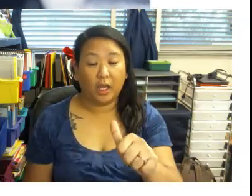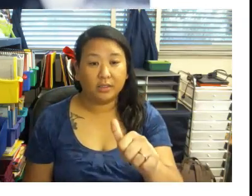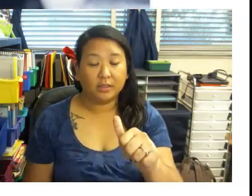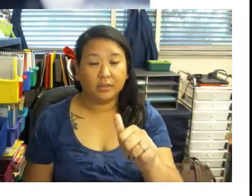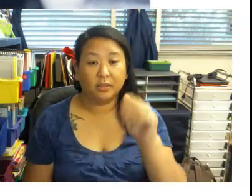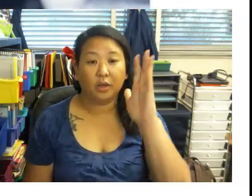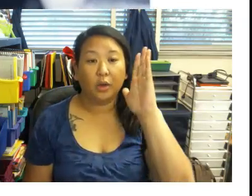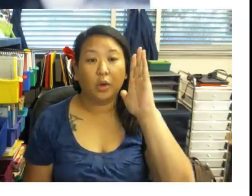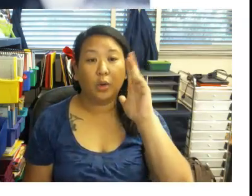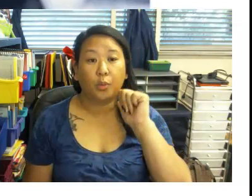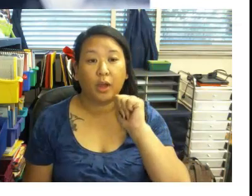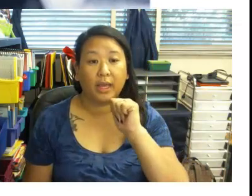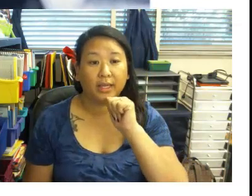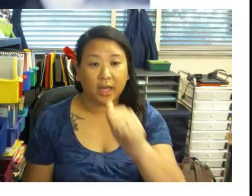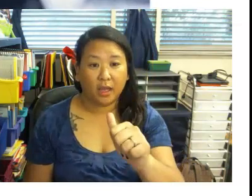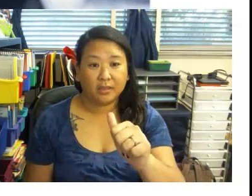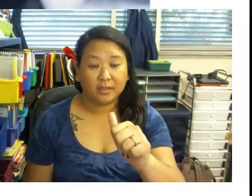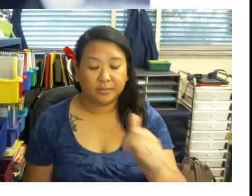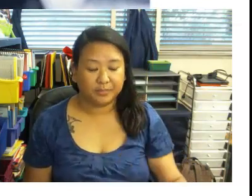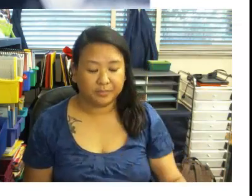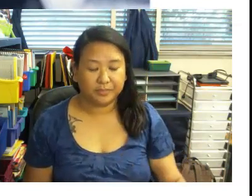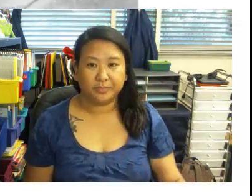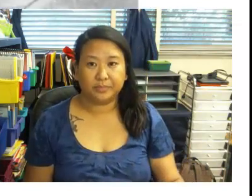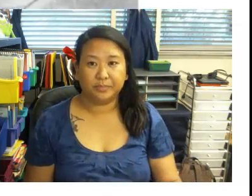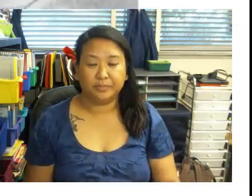Why not? Why not?